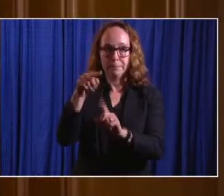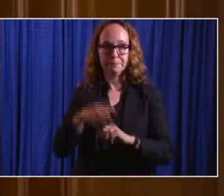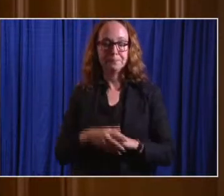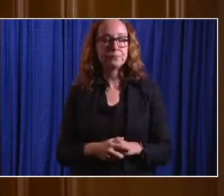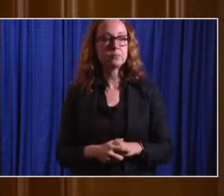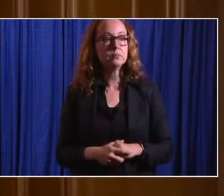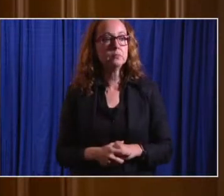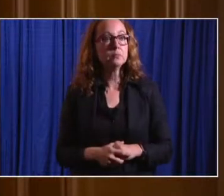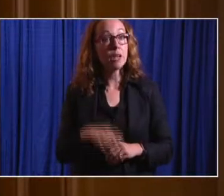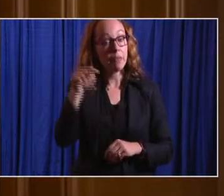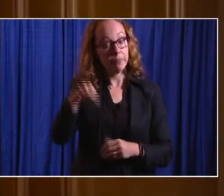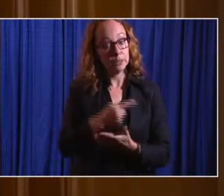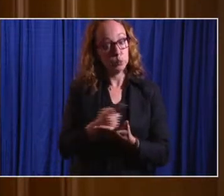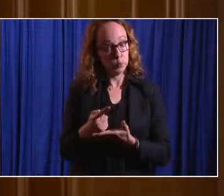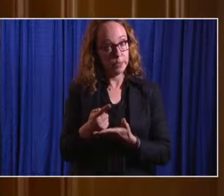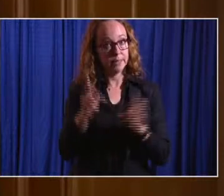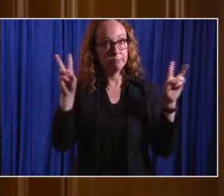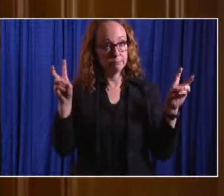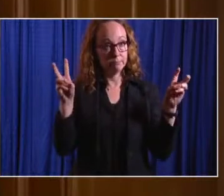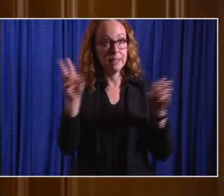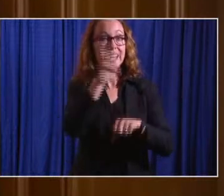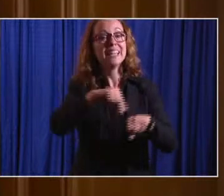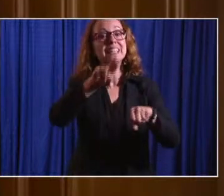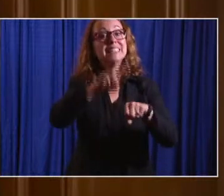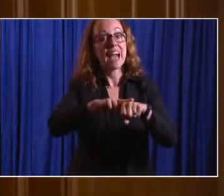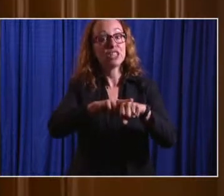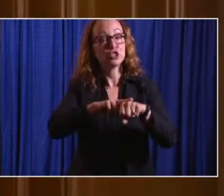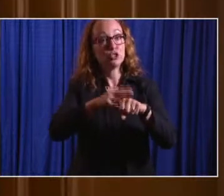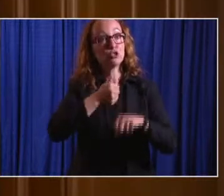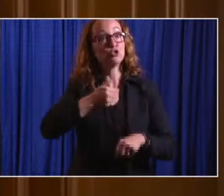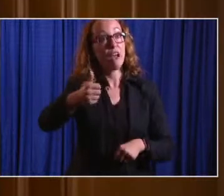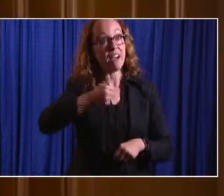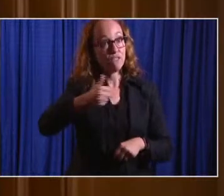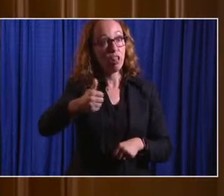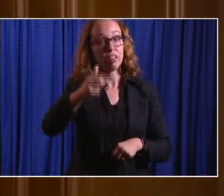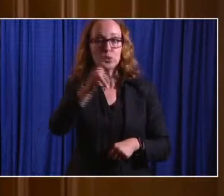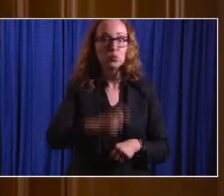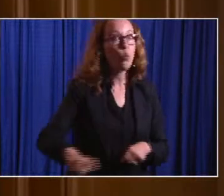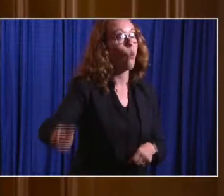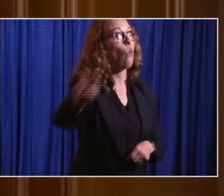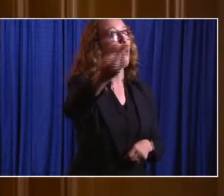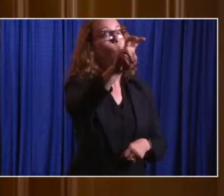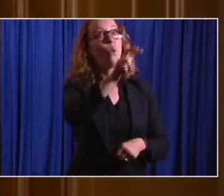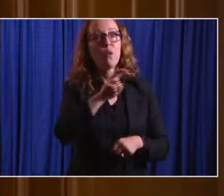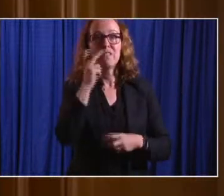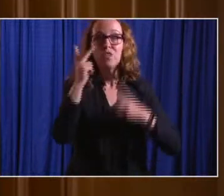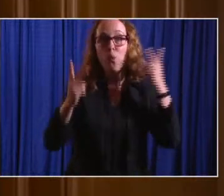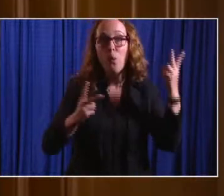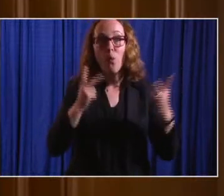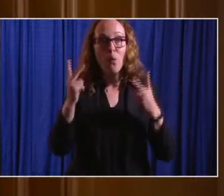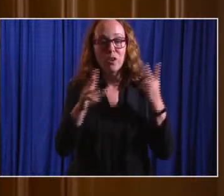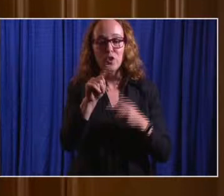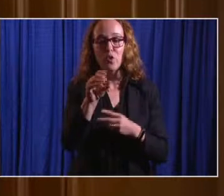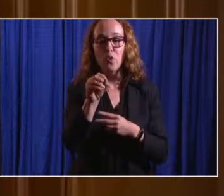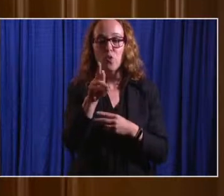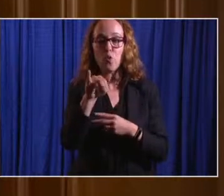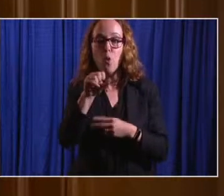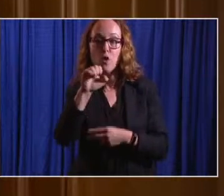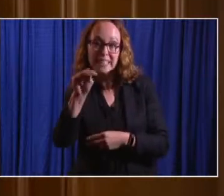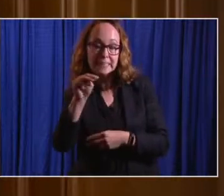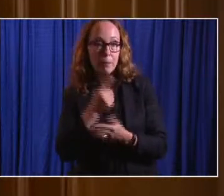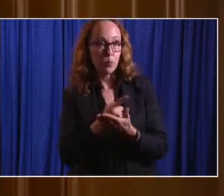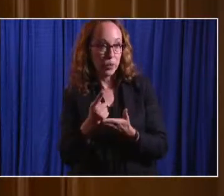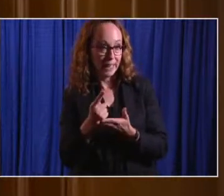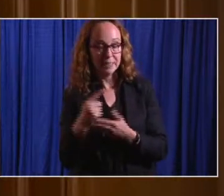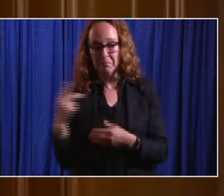This week is National Travel and Tourism Week. We have a lot to see and a lot to do in Ohio. Fran and I